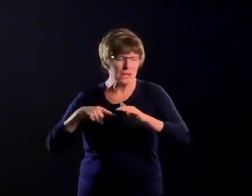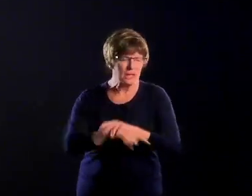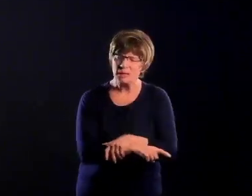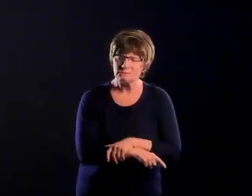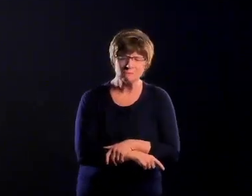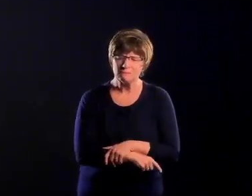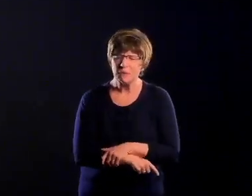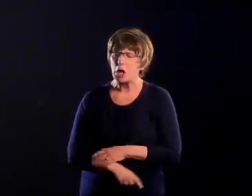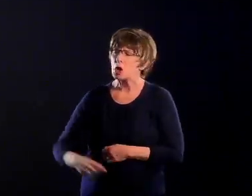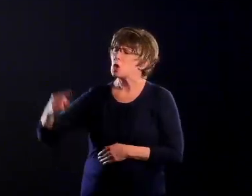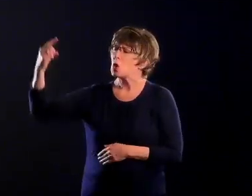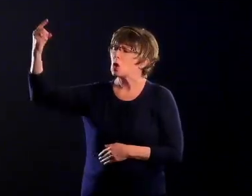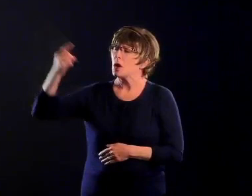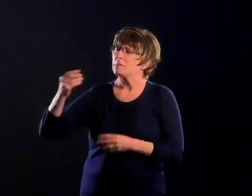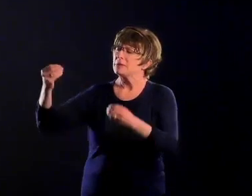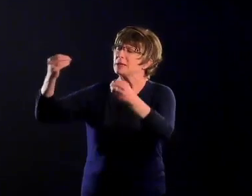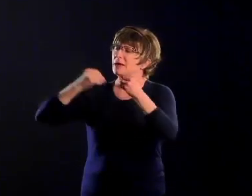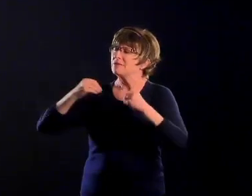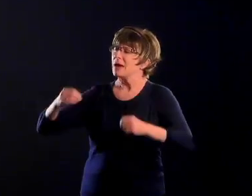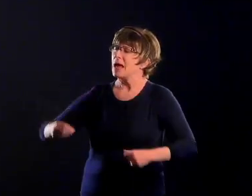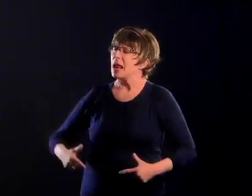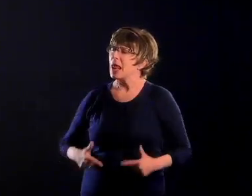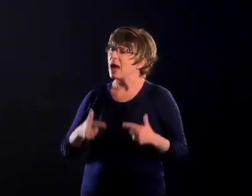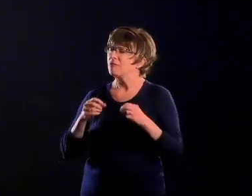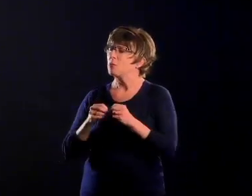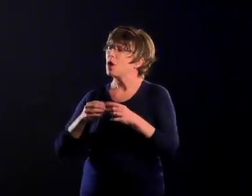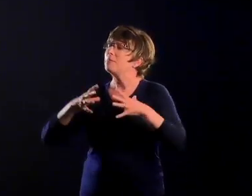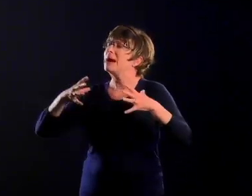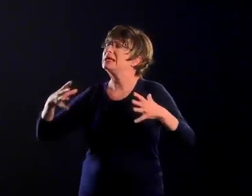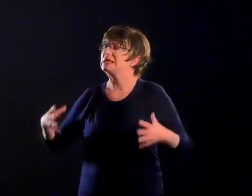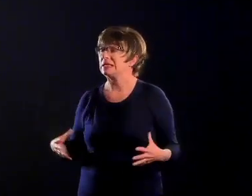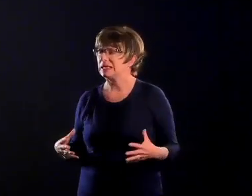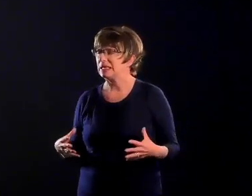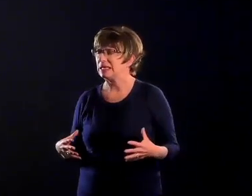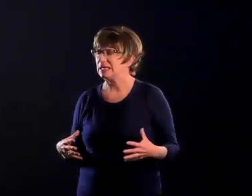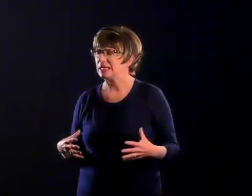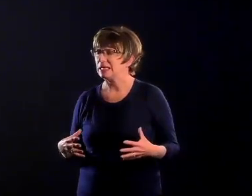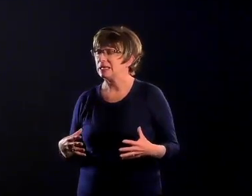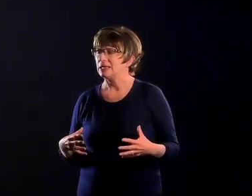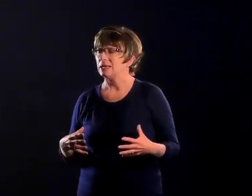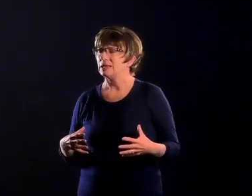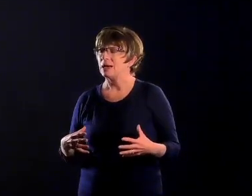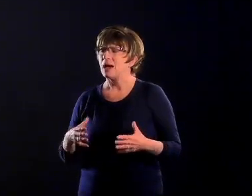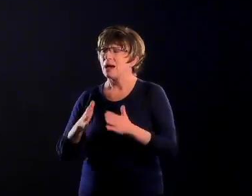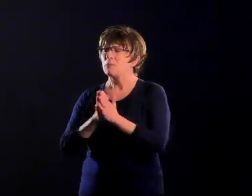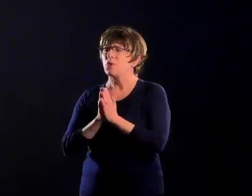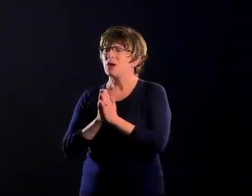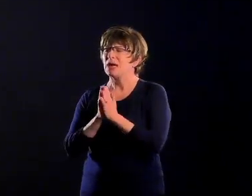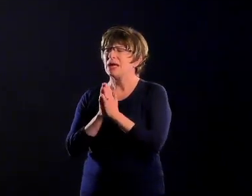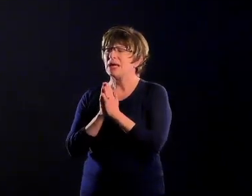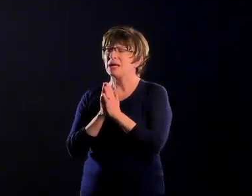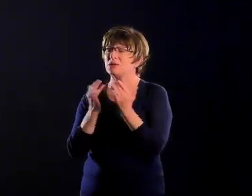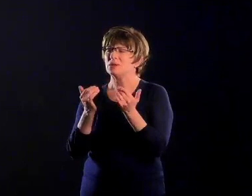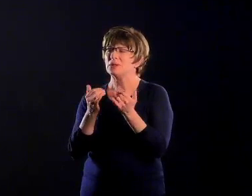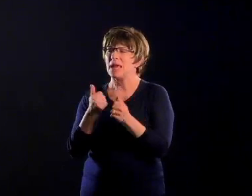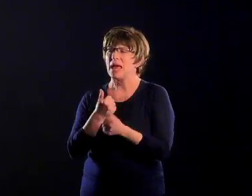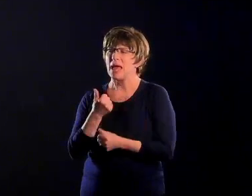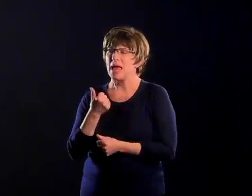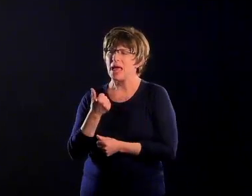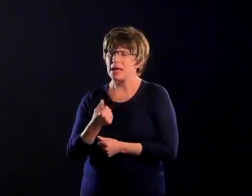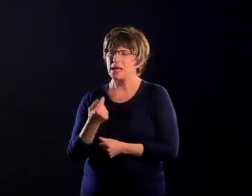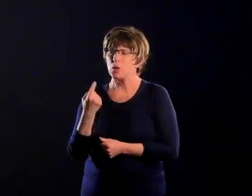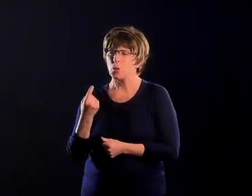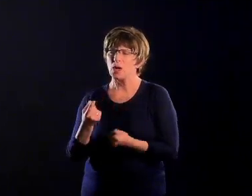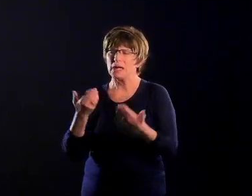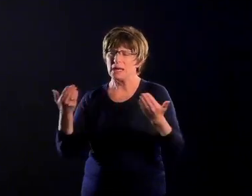give us life and to give it to us more abundantly. I pray, Lord, today that anyone here listening to